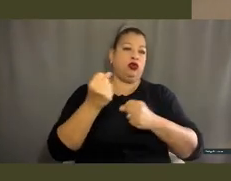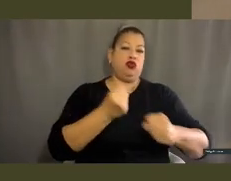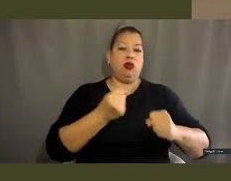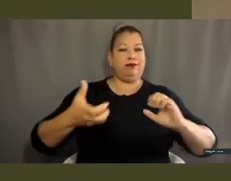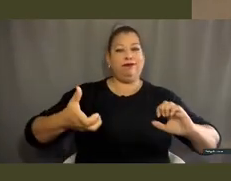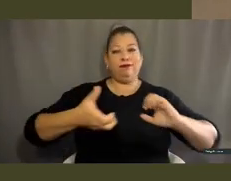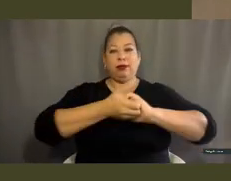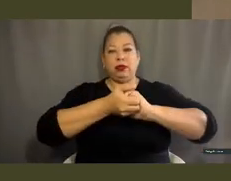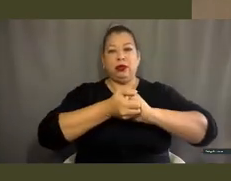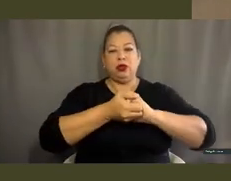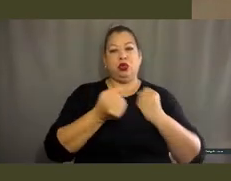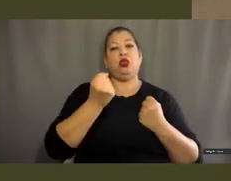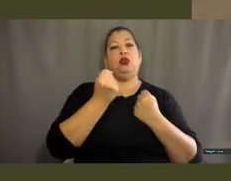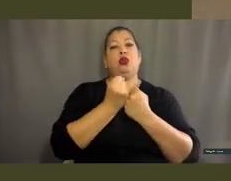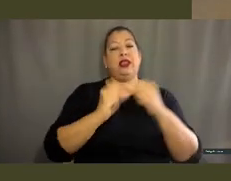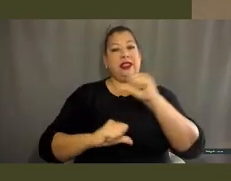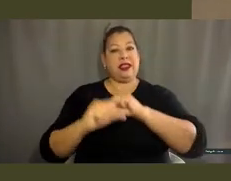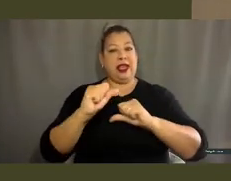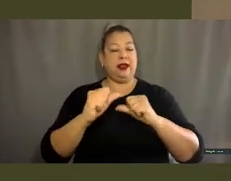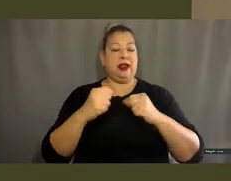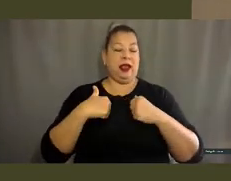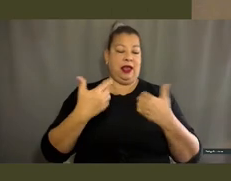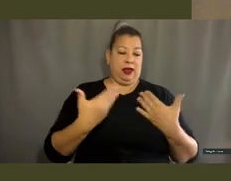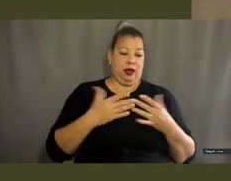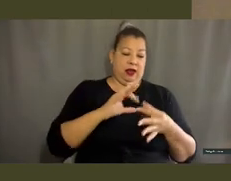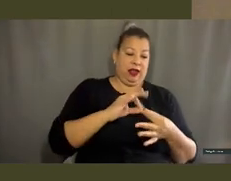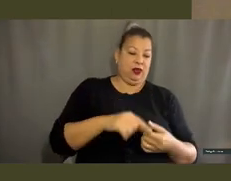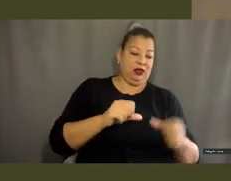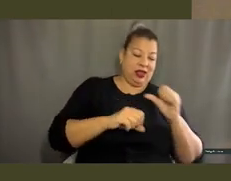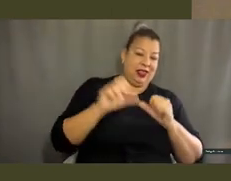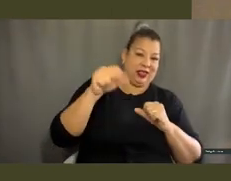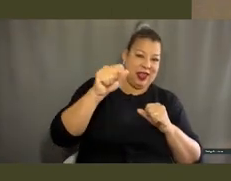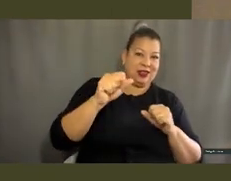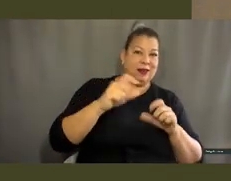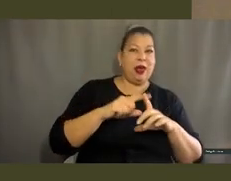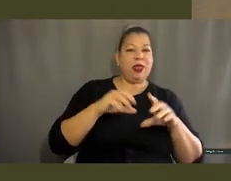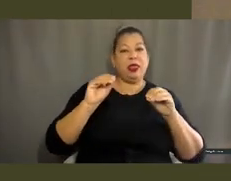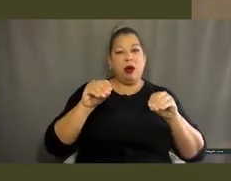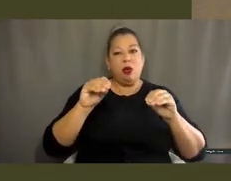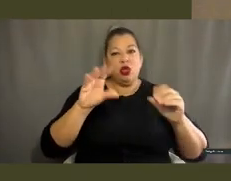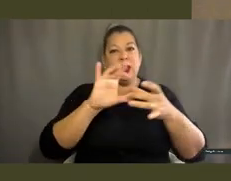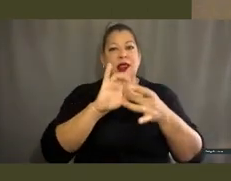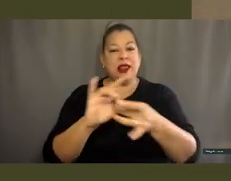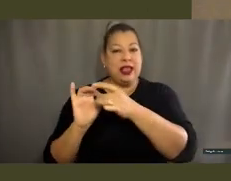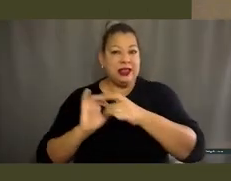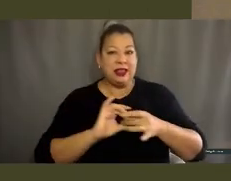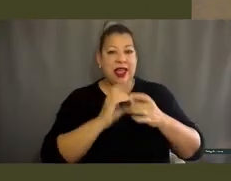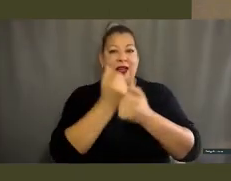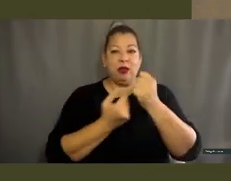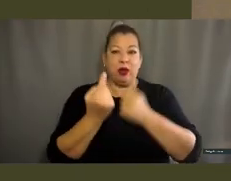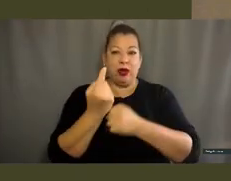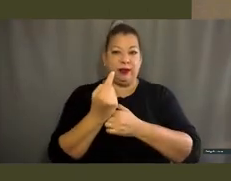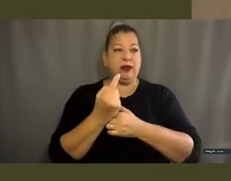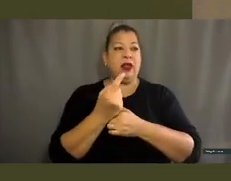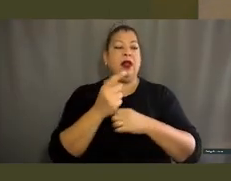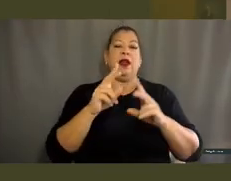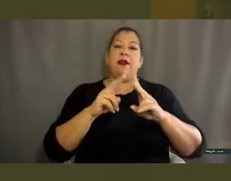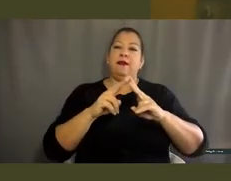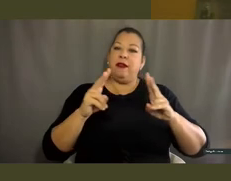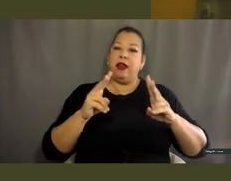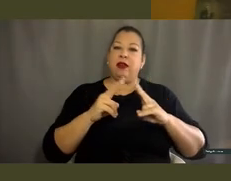science, which I lead here also alongside the ocean links, there is of course engagement around